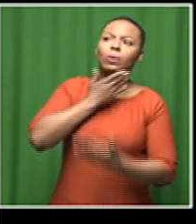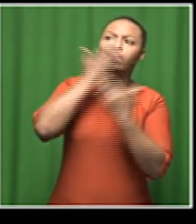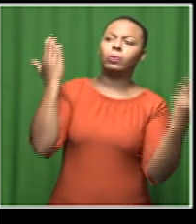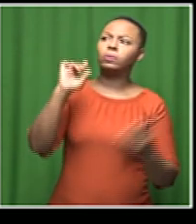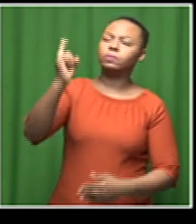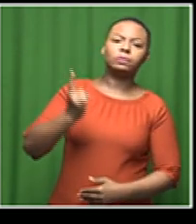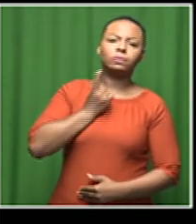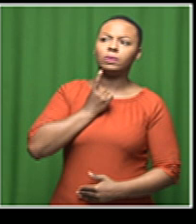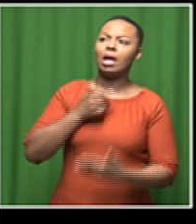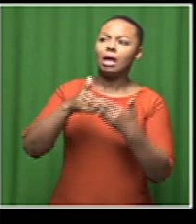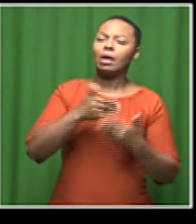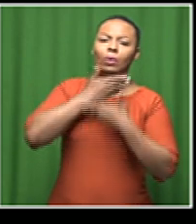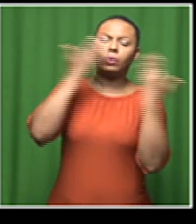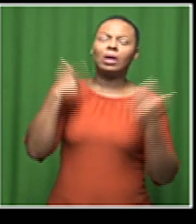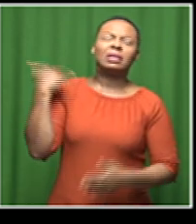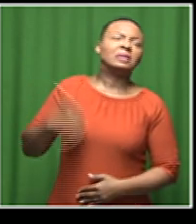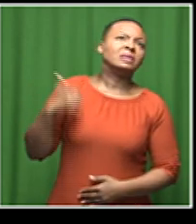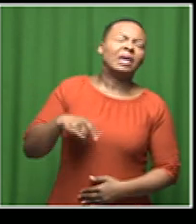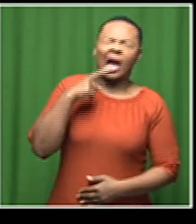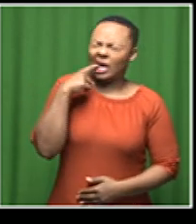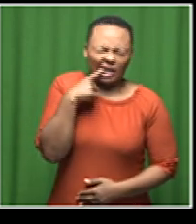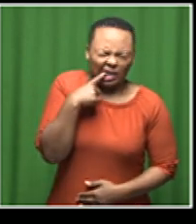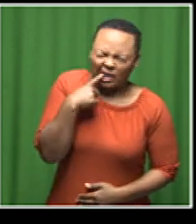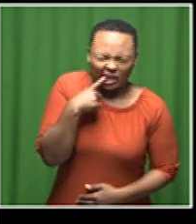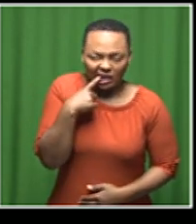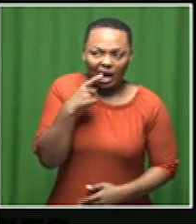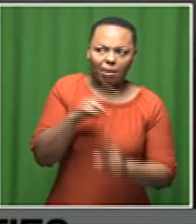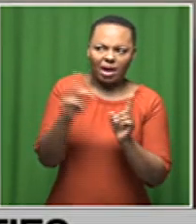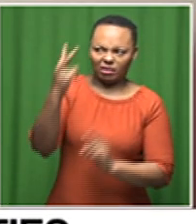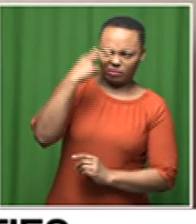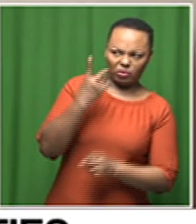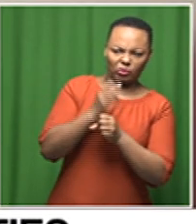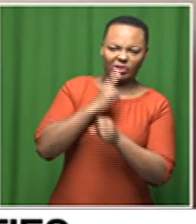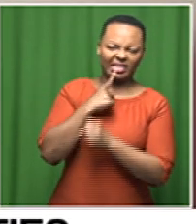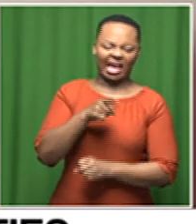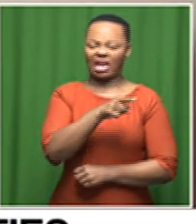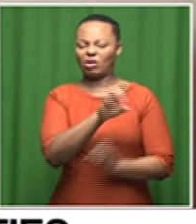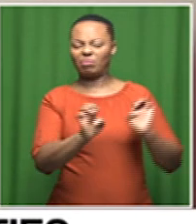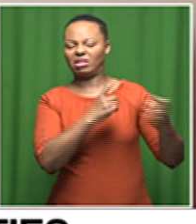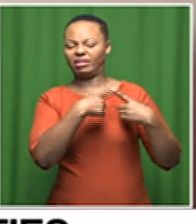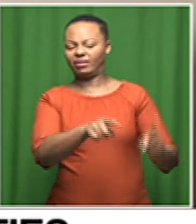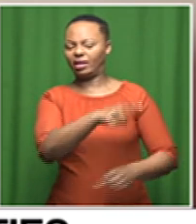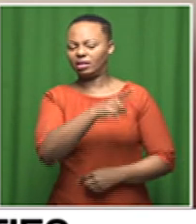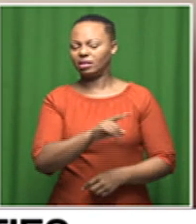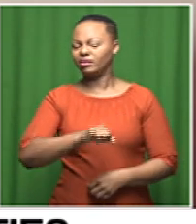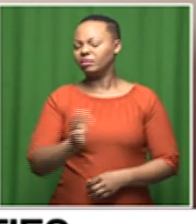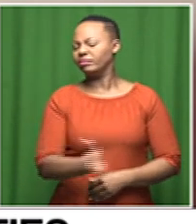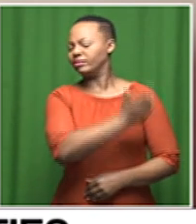that even if you are in pain, but if doctors and nurses feel that like you are not an emergency, they will put you